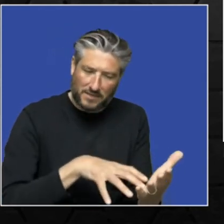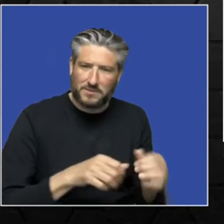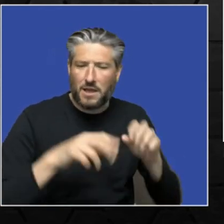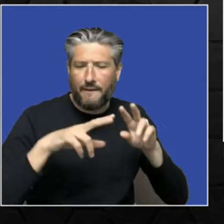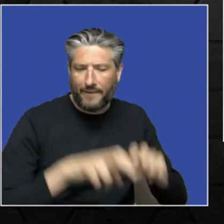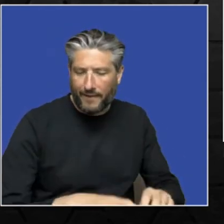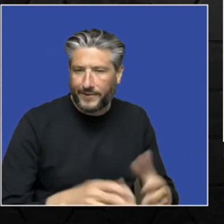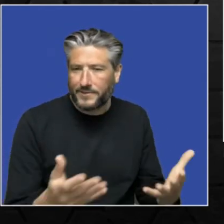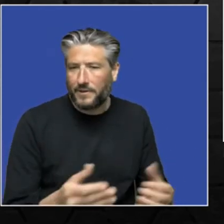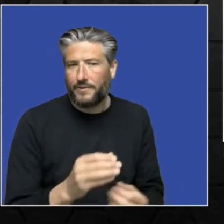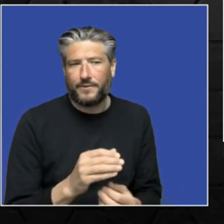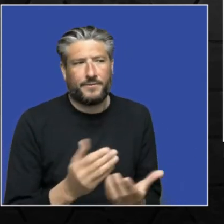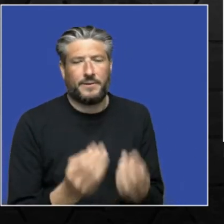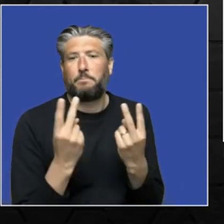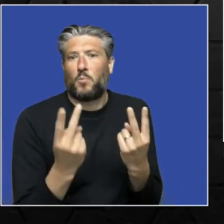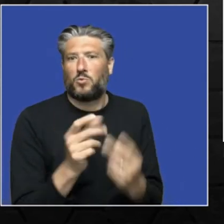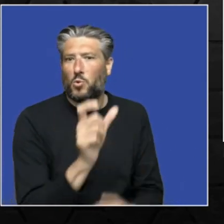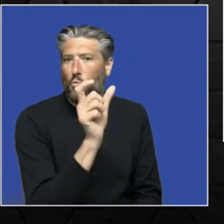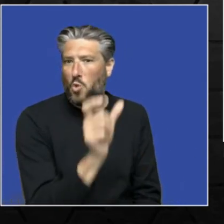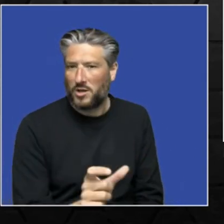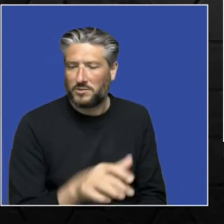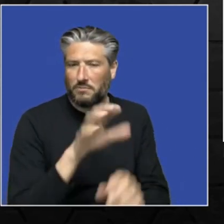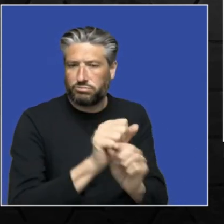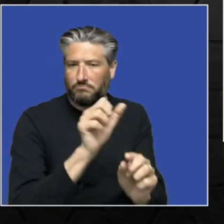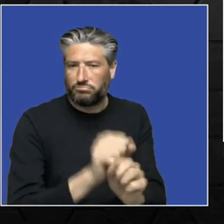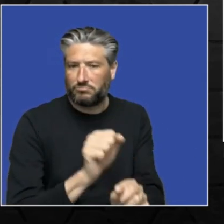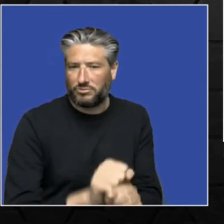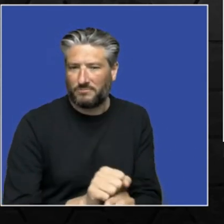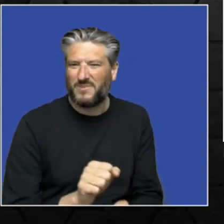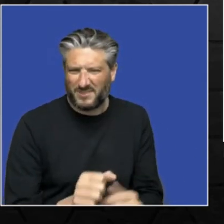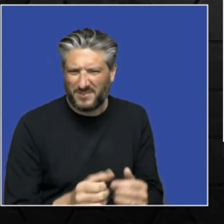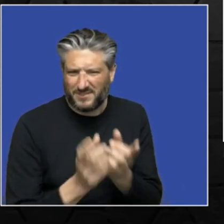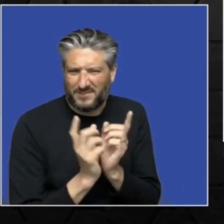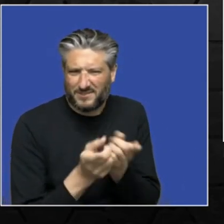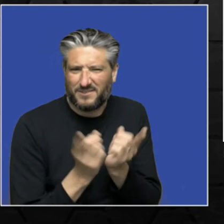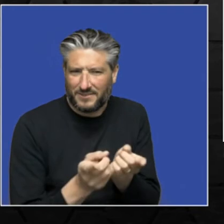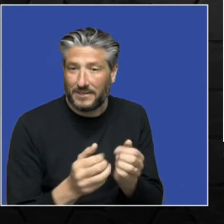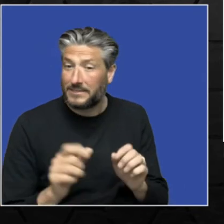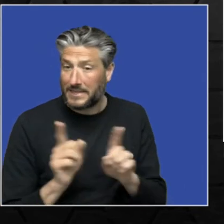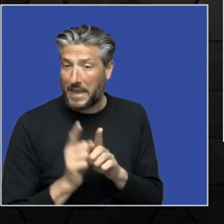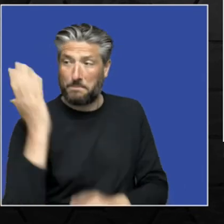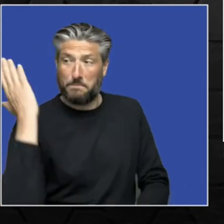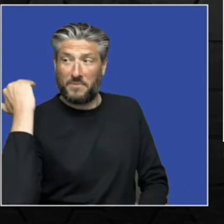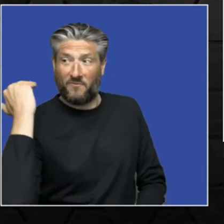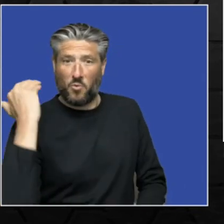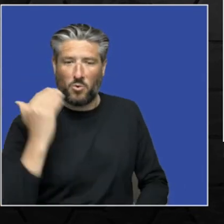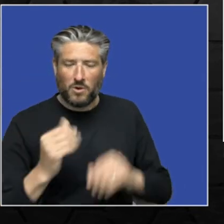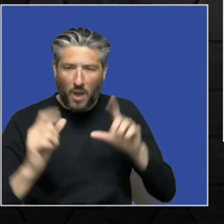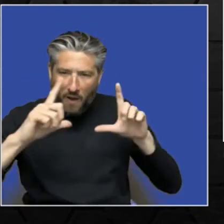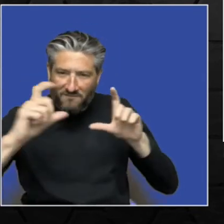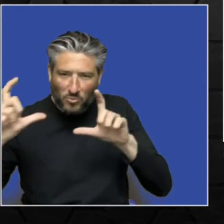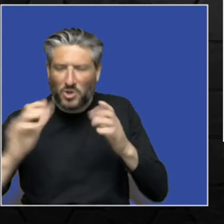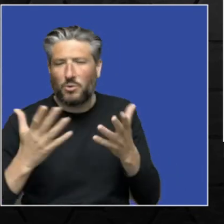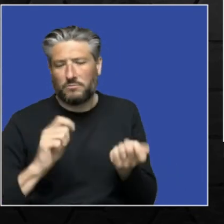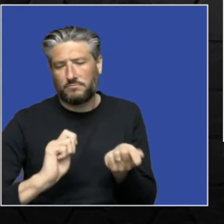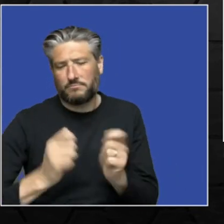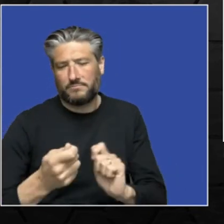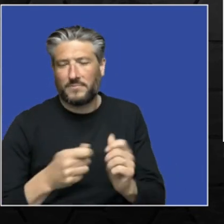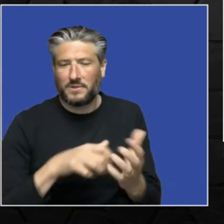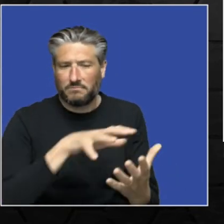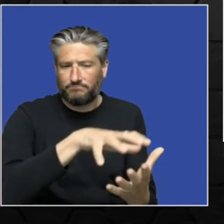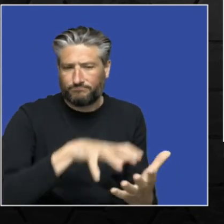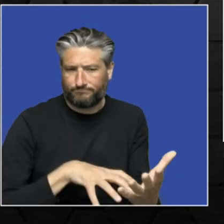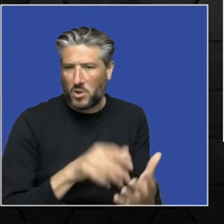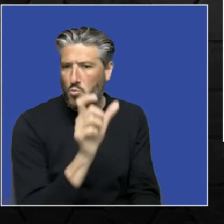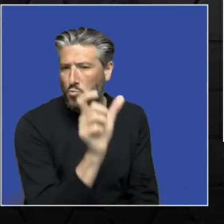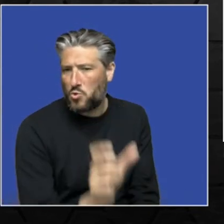trying to classify those images which are so not images, the text reviews between greater than rating 3. Okay, so